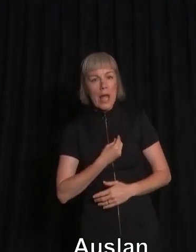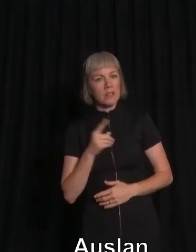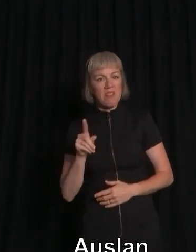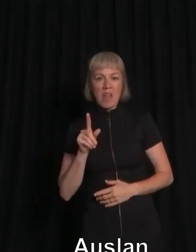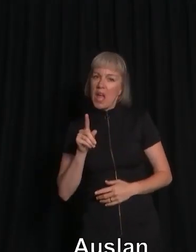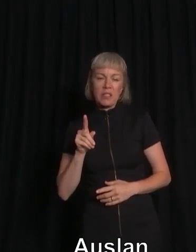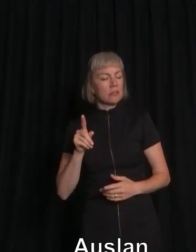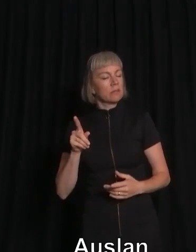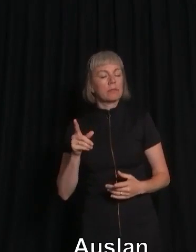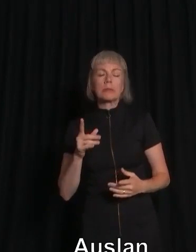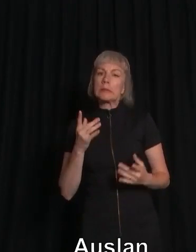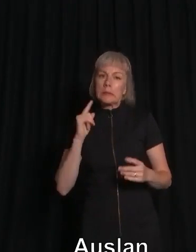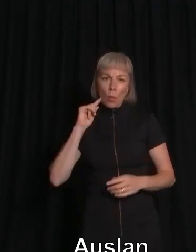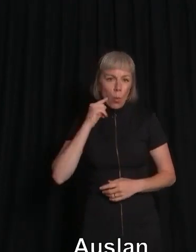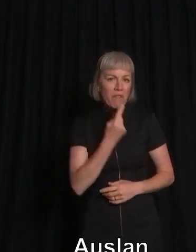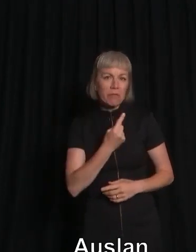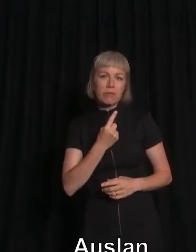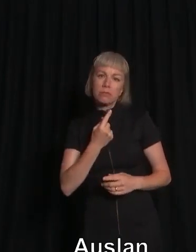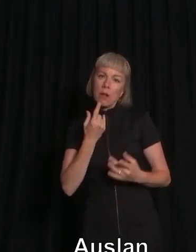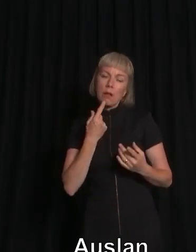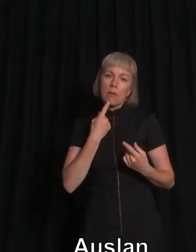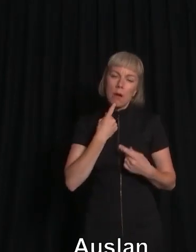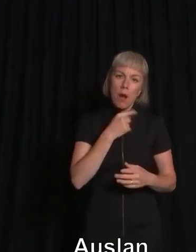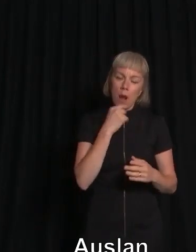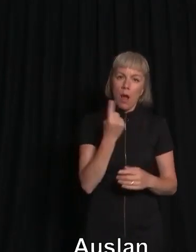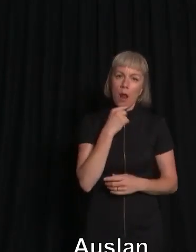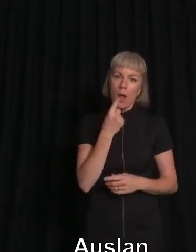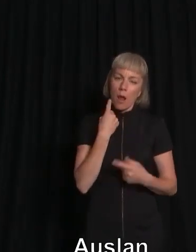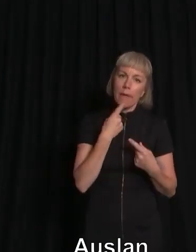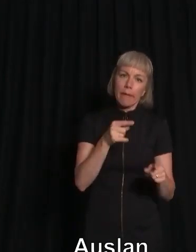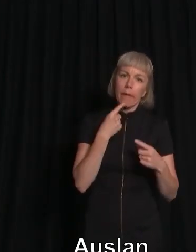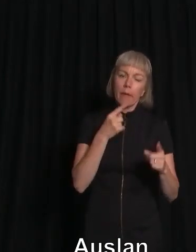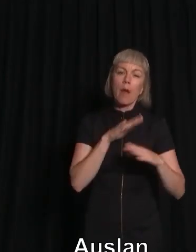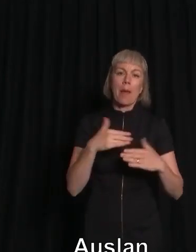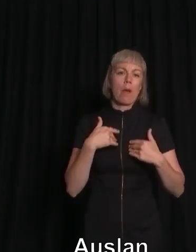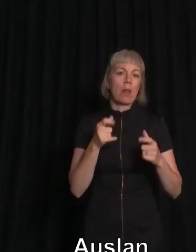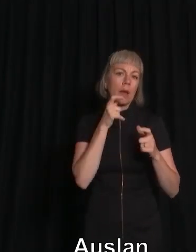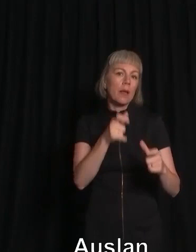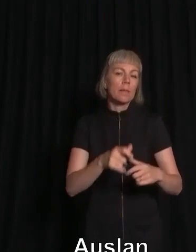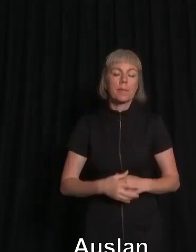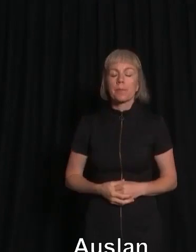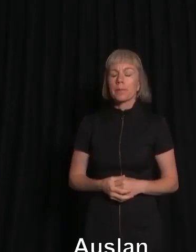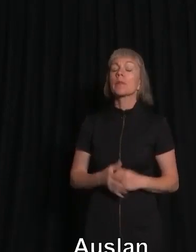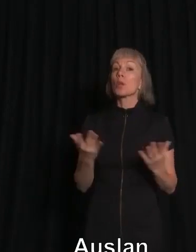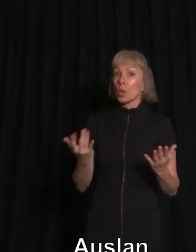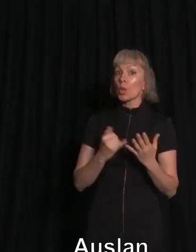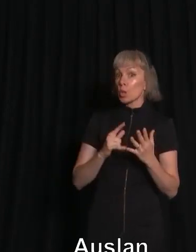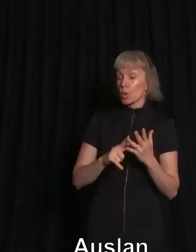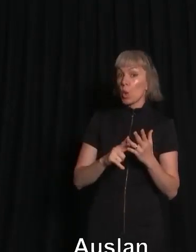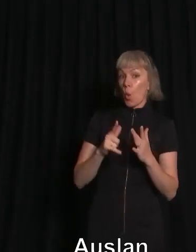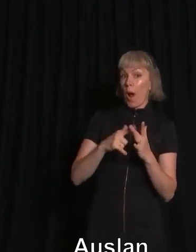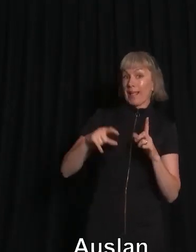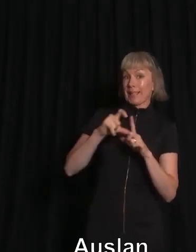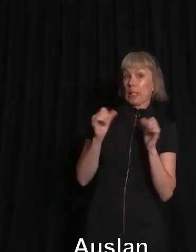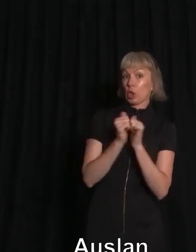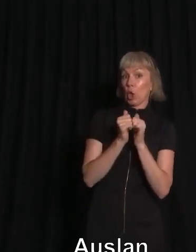So I'll stop there. Yeah. But just to be clear, so when people want to have their ID documents reflect who they